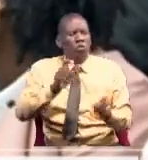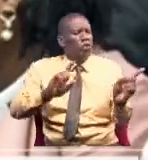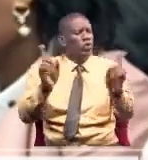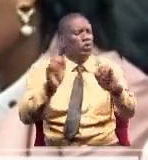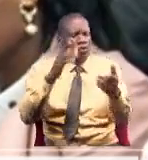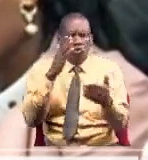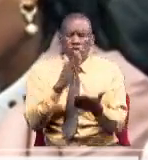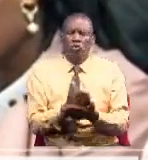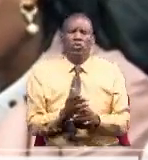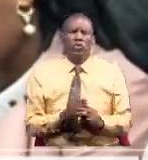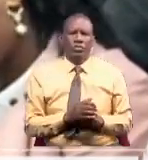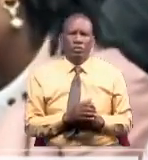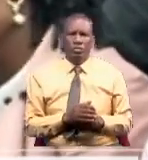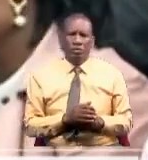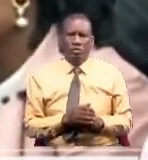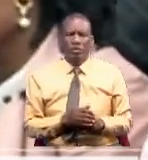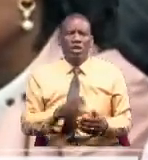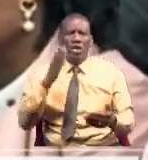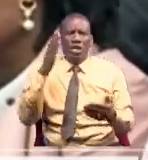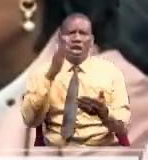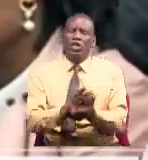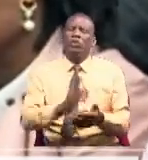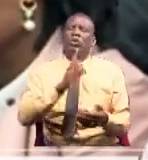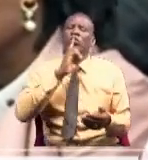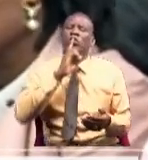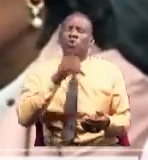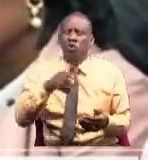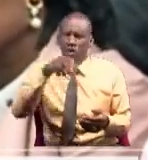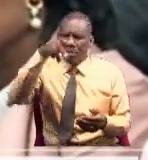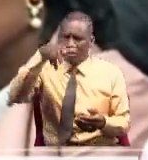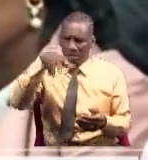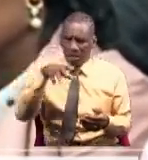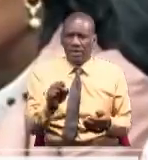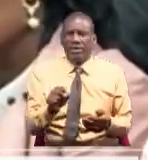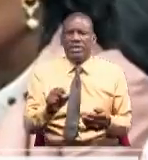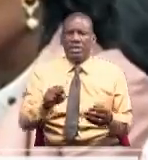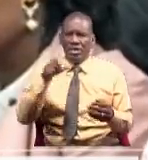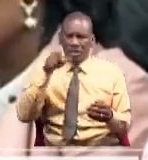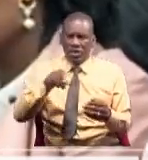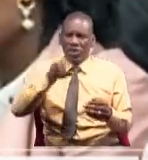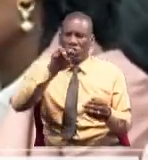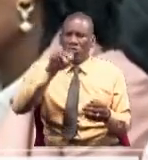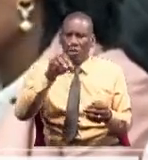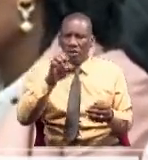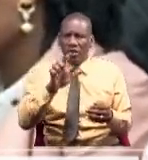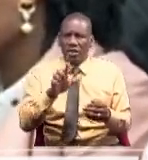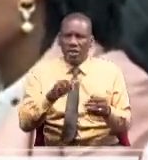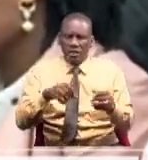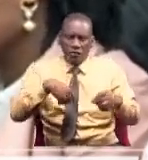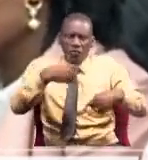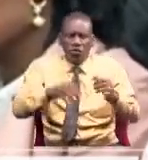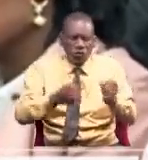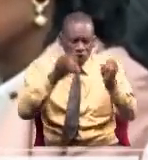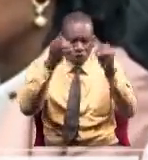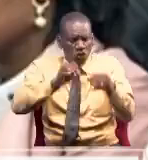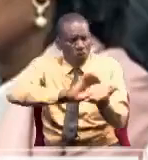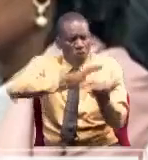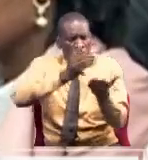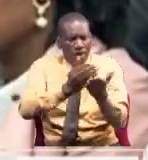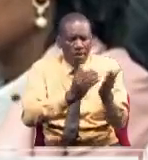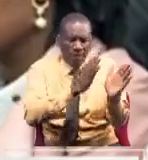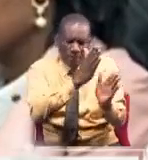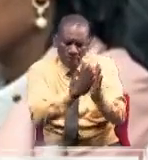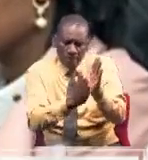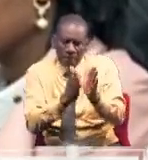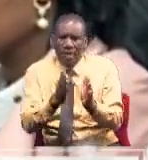not true. Actually, we told her that for this model, if we have to stick to the new funding model, let